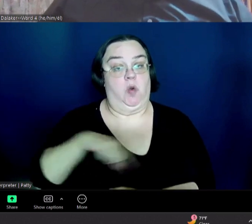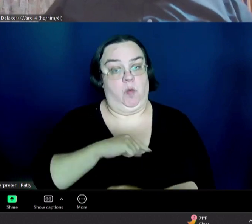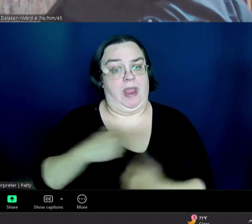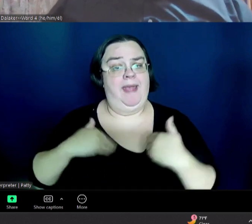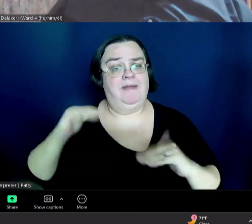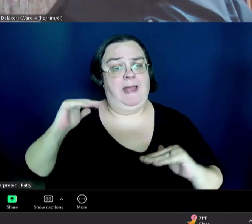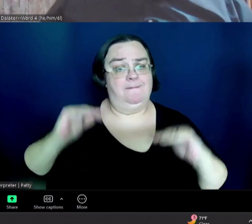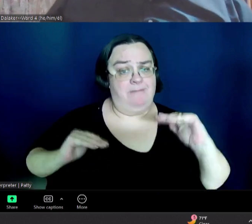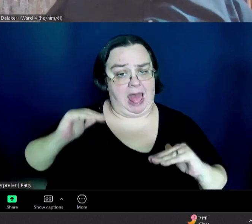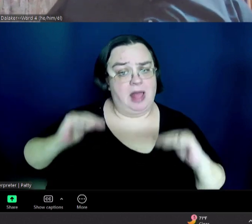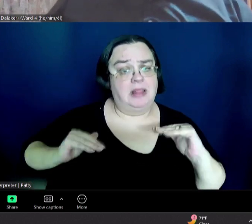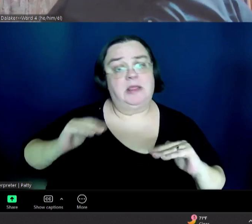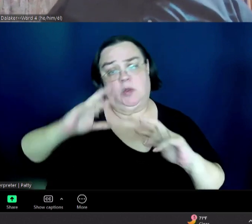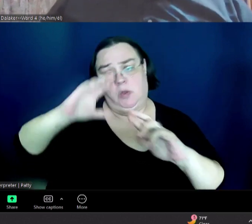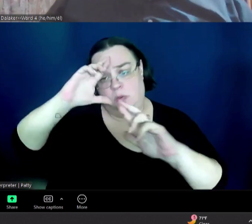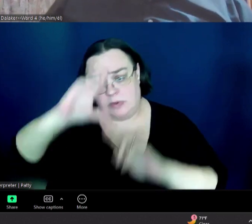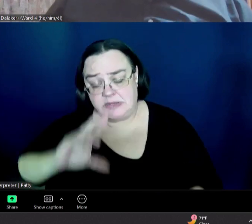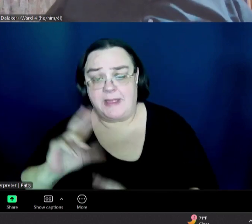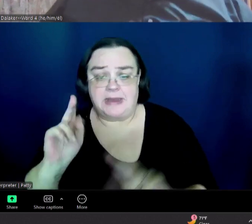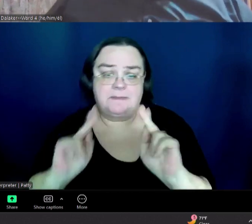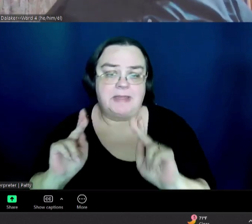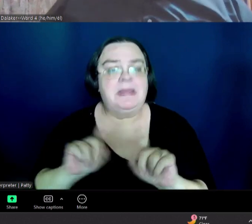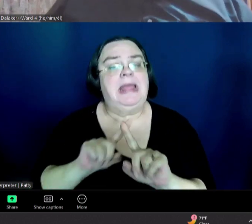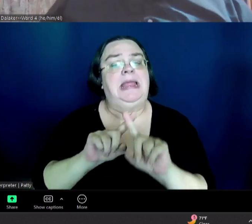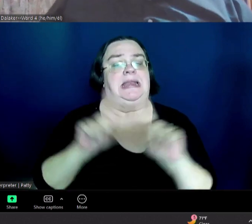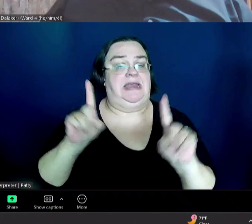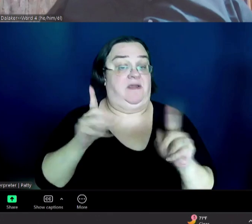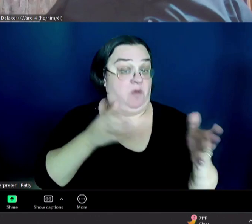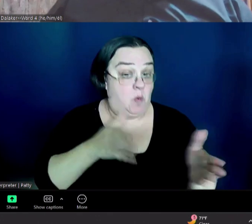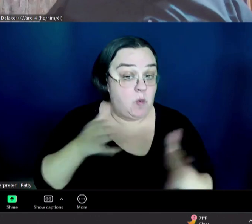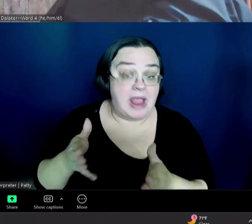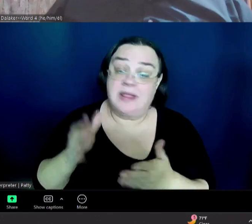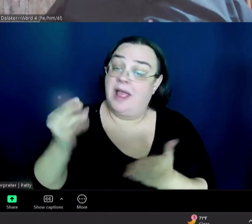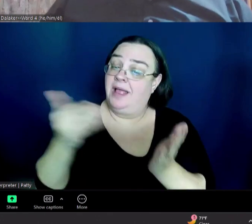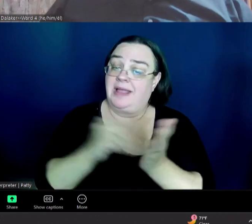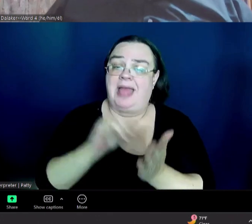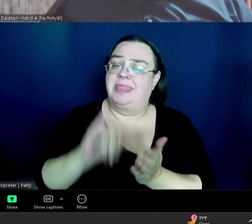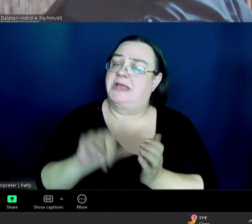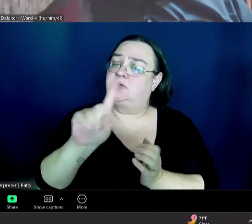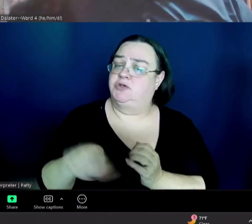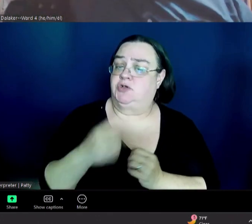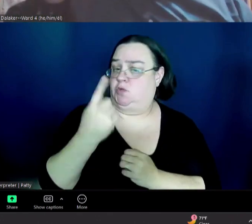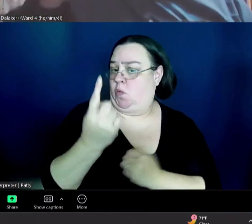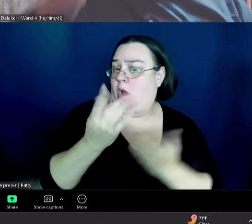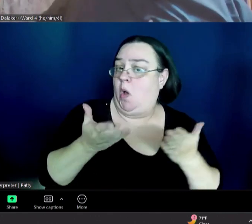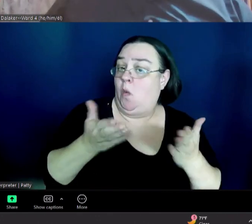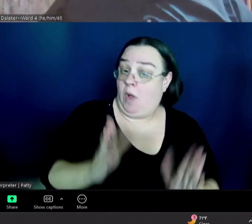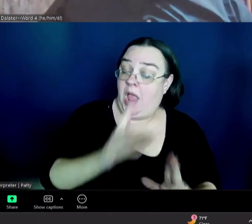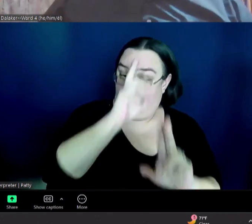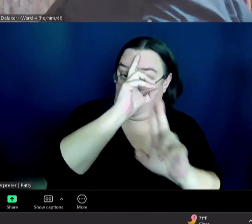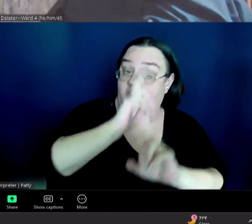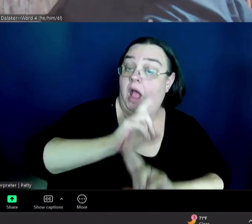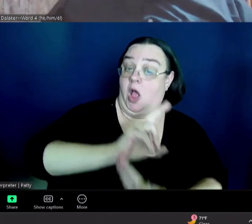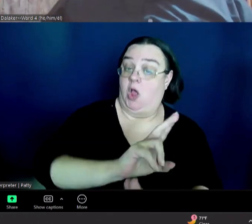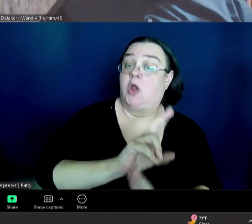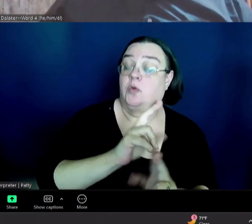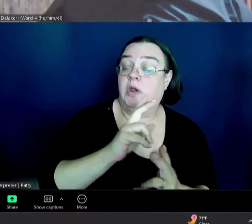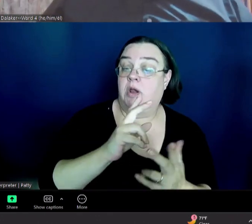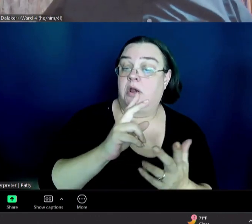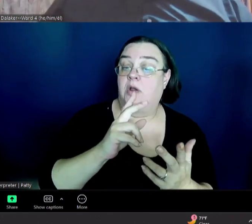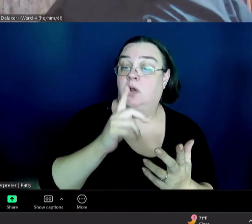respecting individuals in different forms of fashions. Again, this is just one form of fashion, honoring our